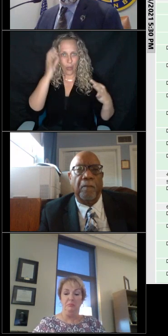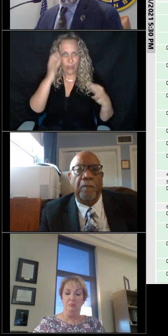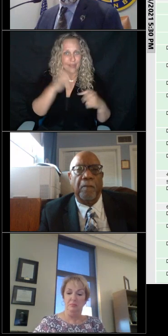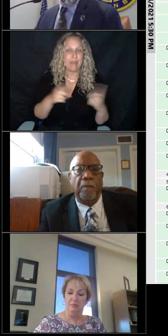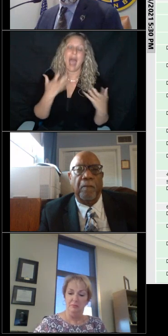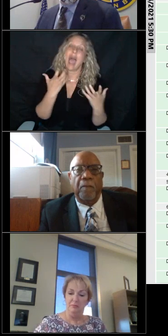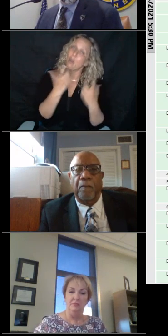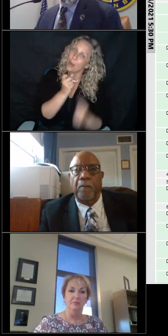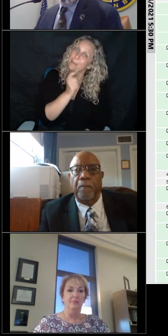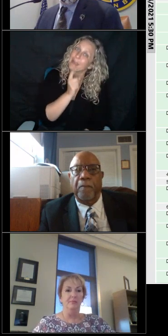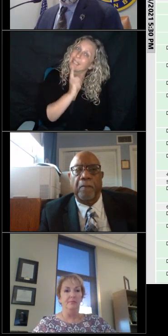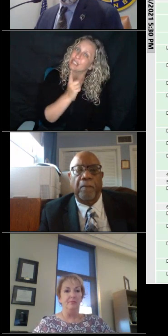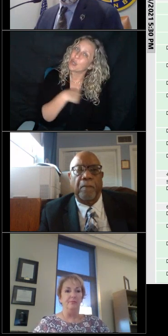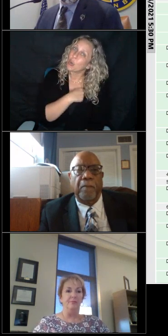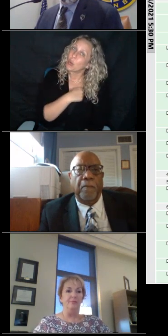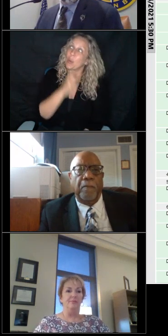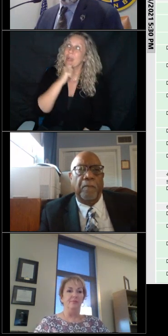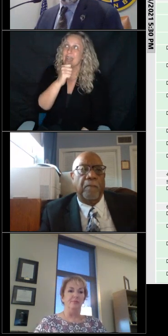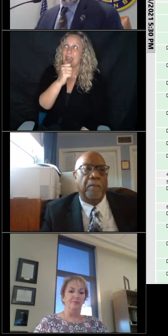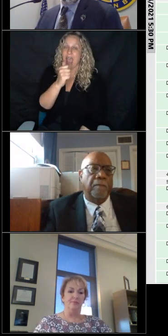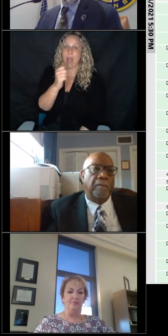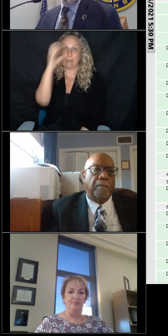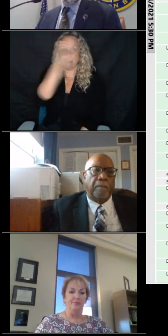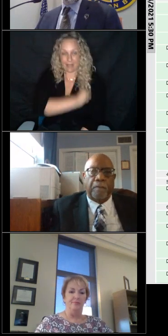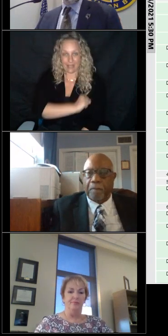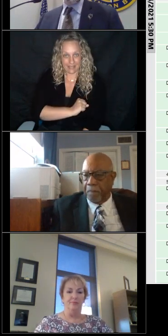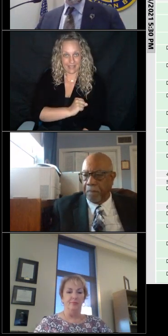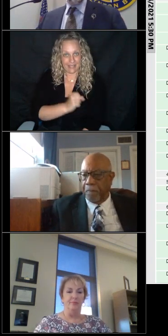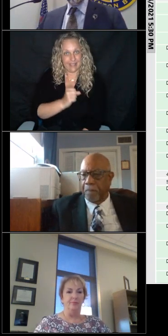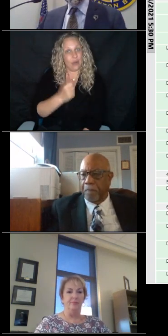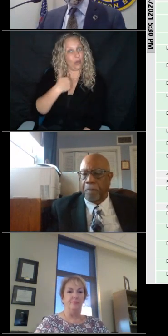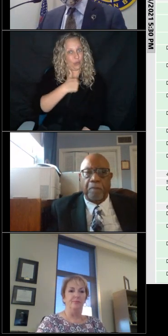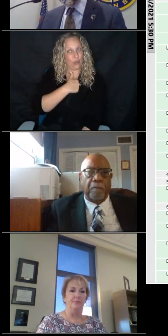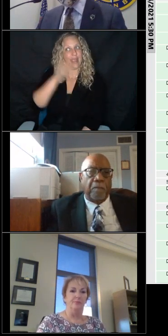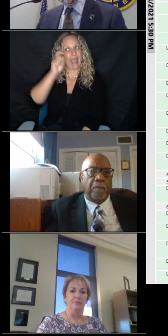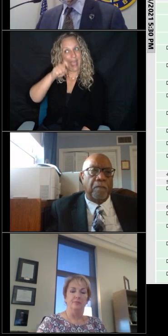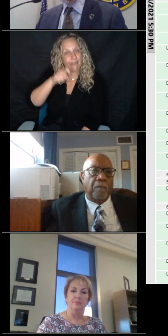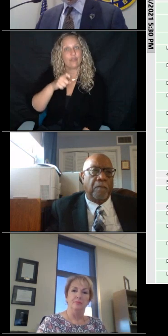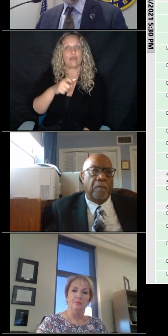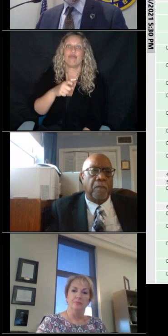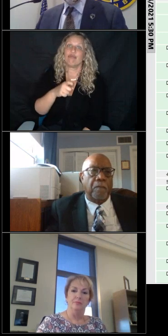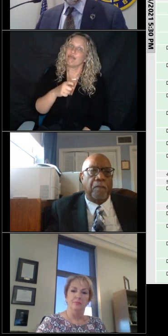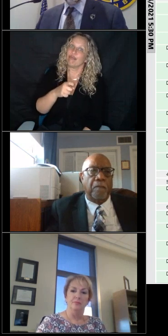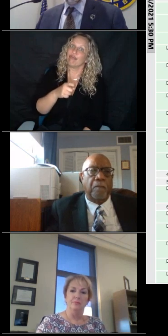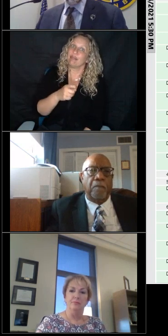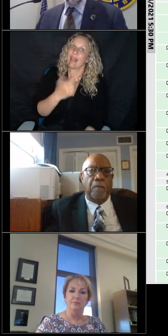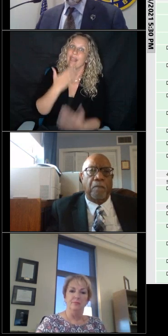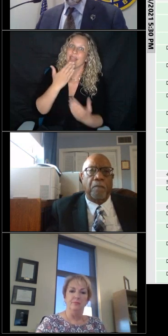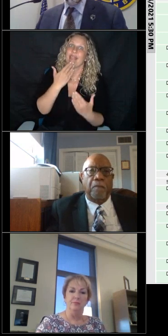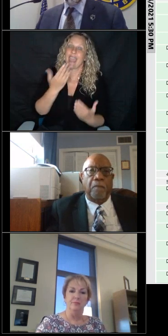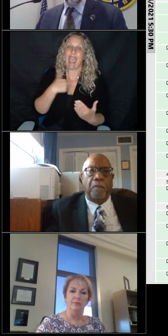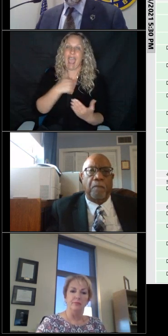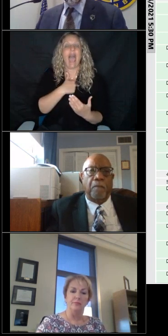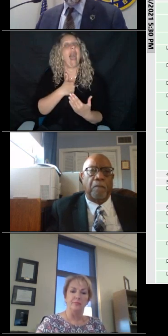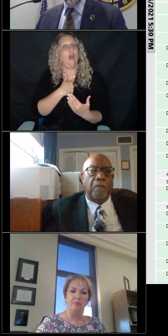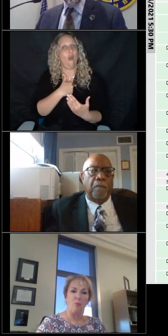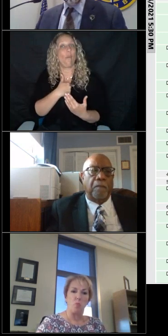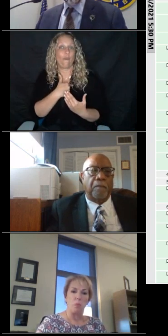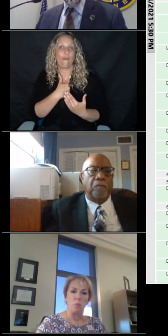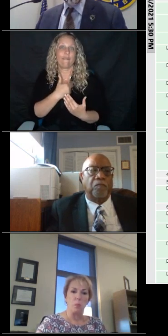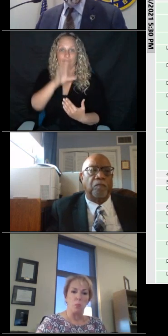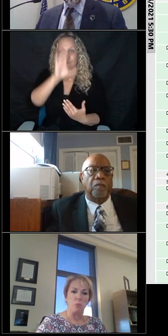would want to make sure that we would not be remiss if we do not thank our firefighters who are just tremendous at supporting us